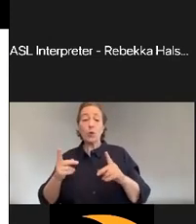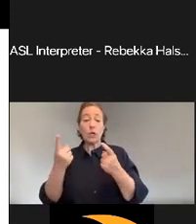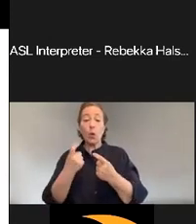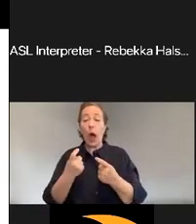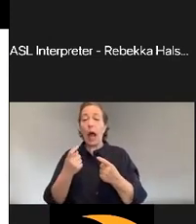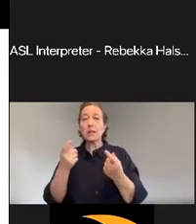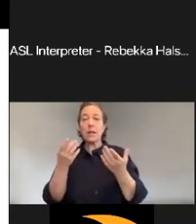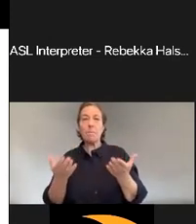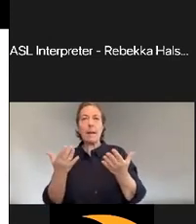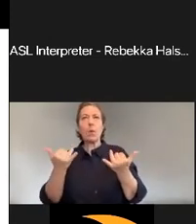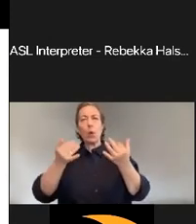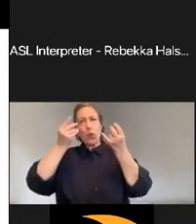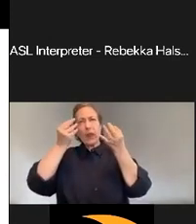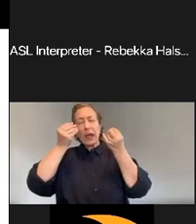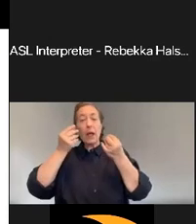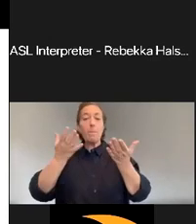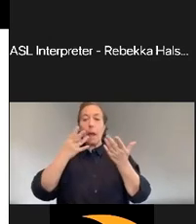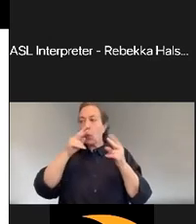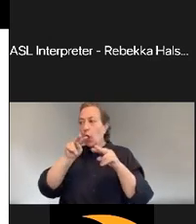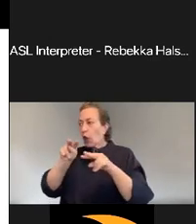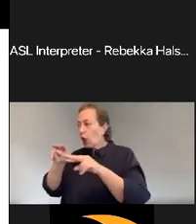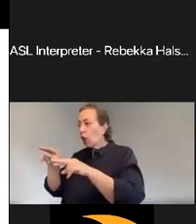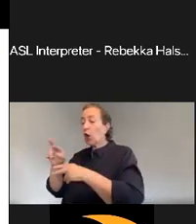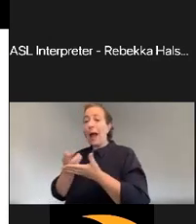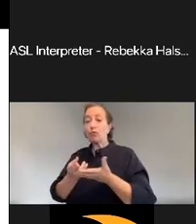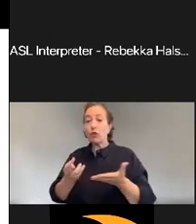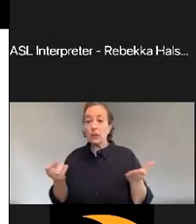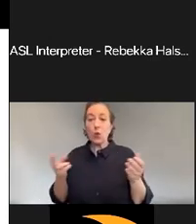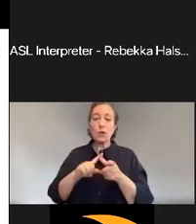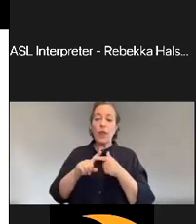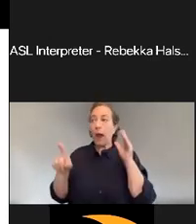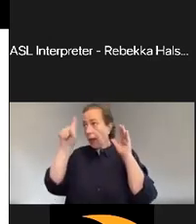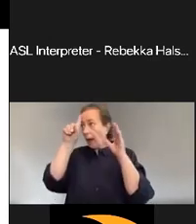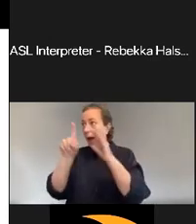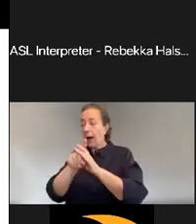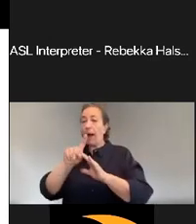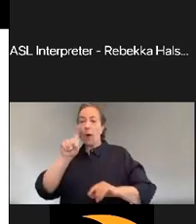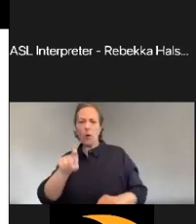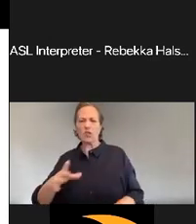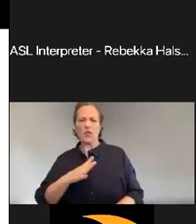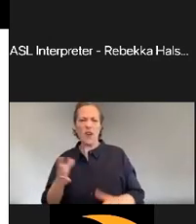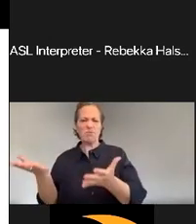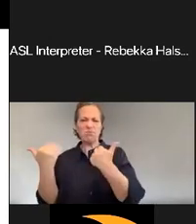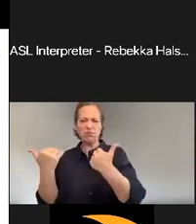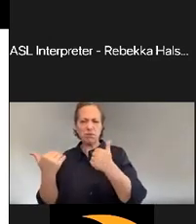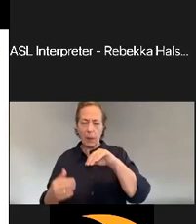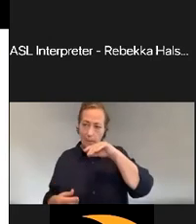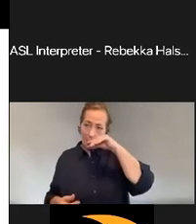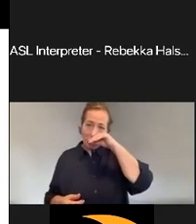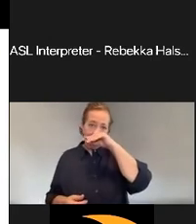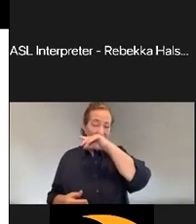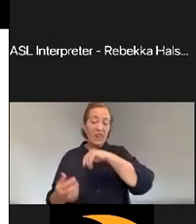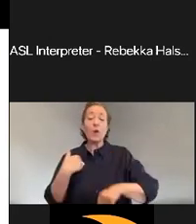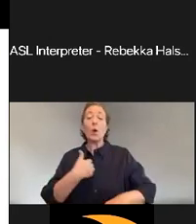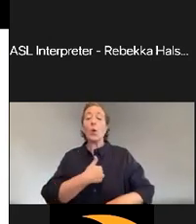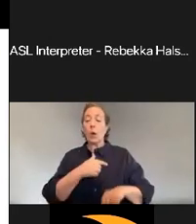Maybe you're going to access some of these resources that are in the chat box. And please, we will circulate and post information with the dates